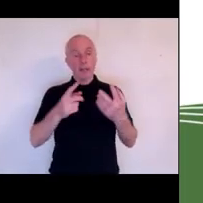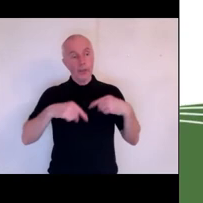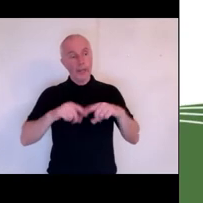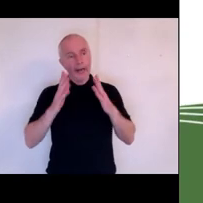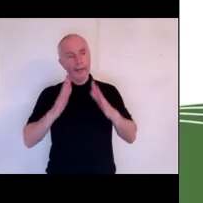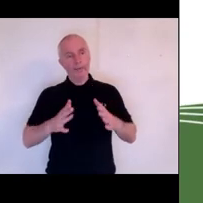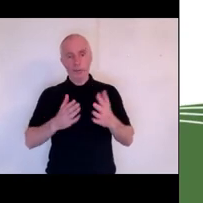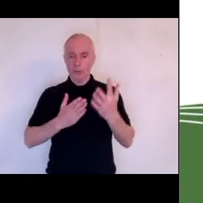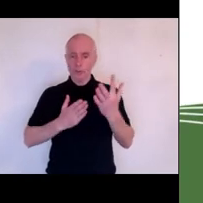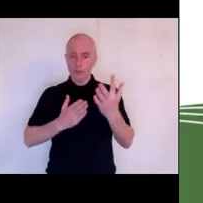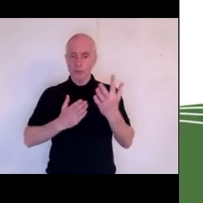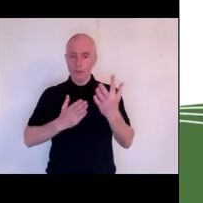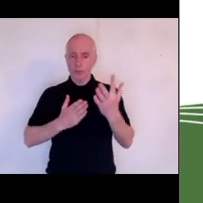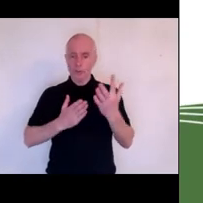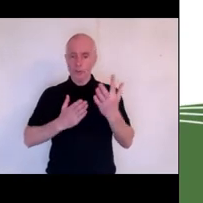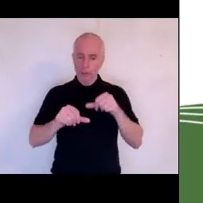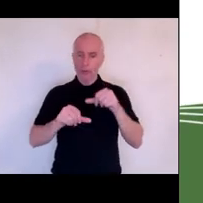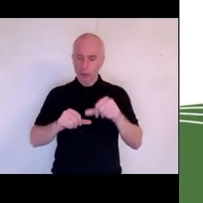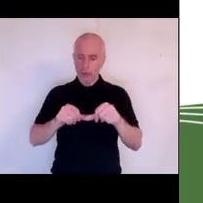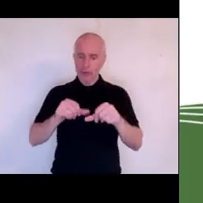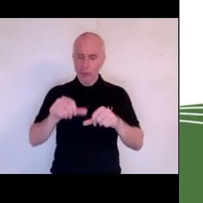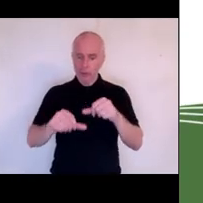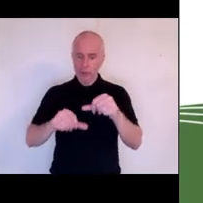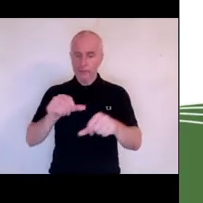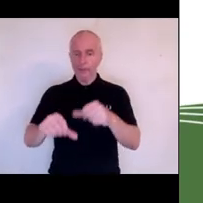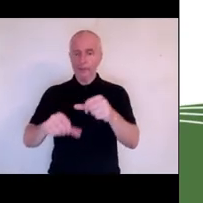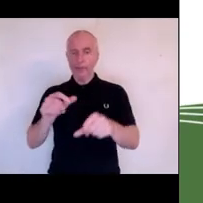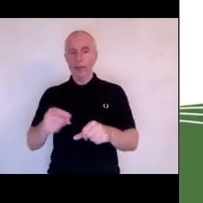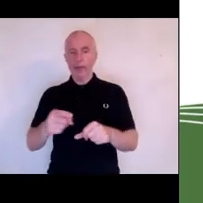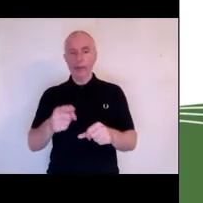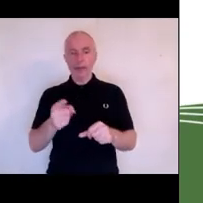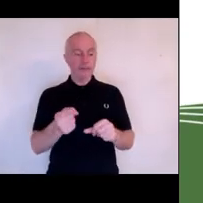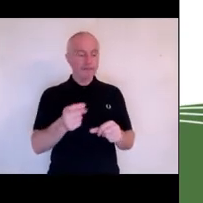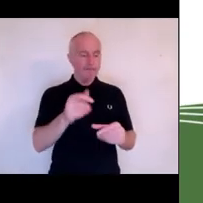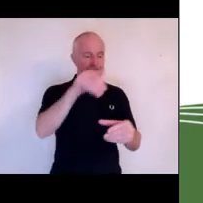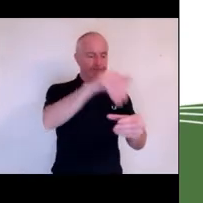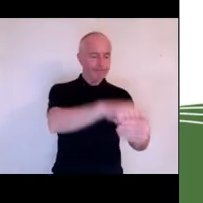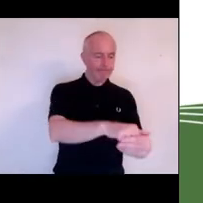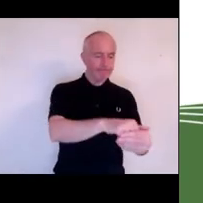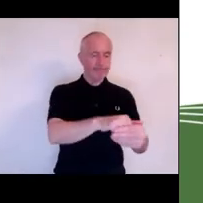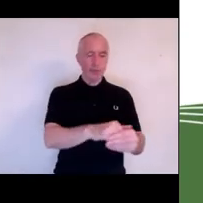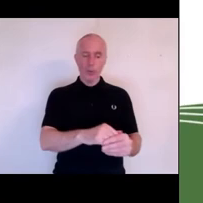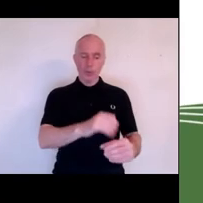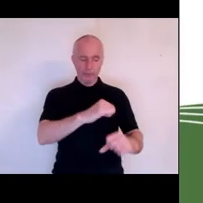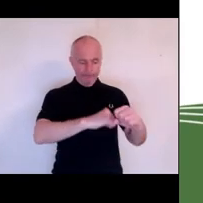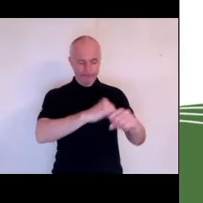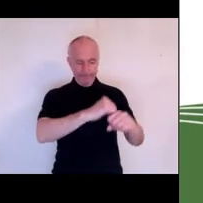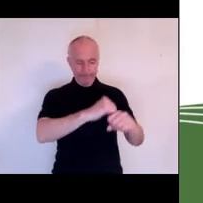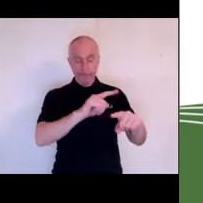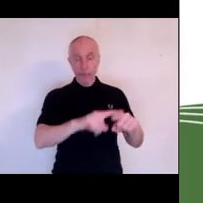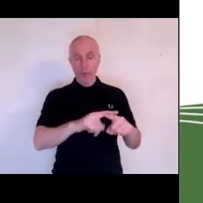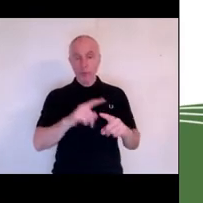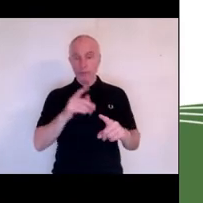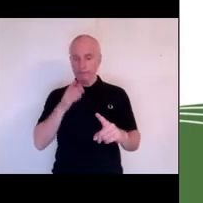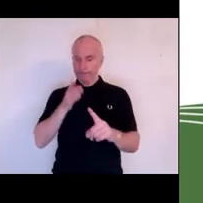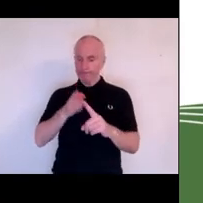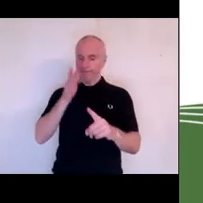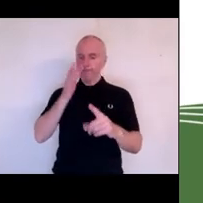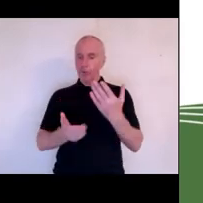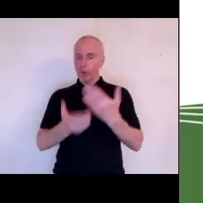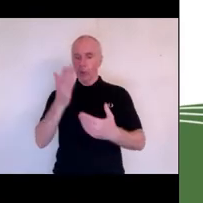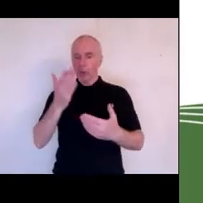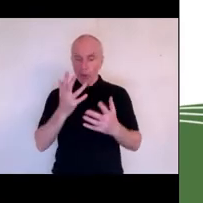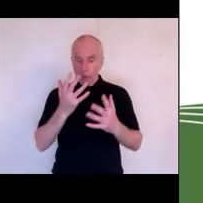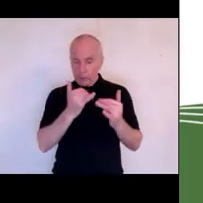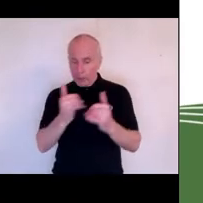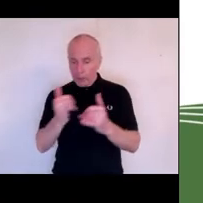identifying new materials to put in reactors or put in different applications to identify the new measurements that are required, make those measurements keep